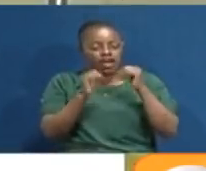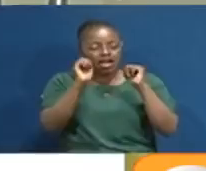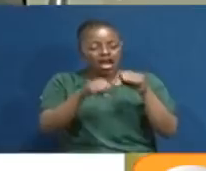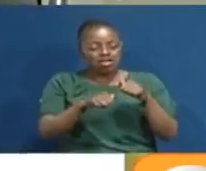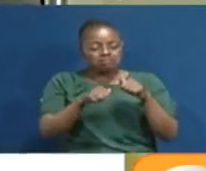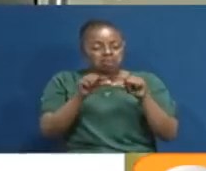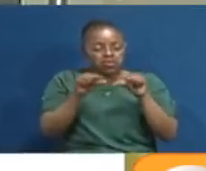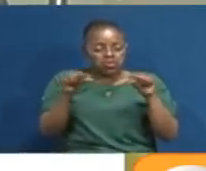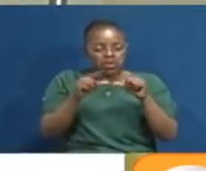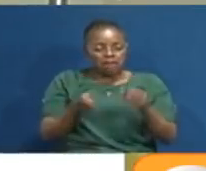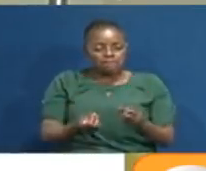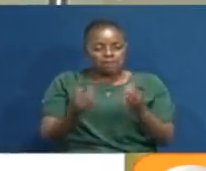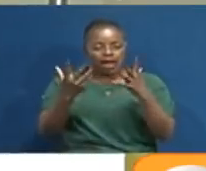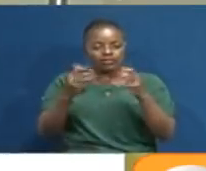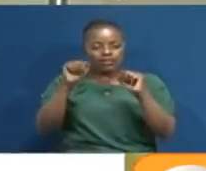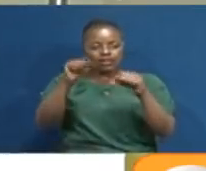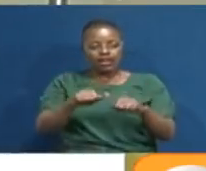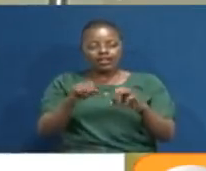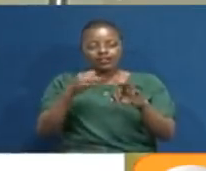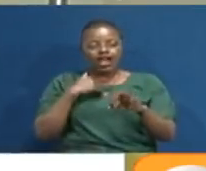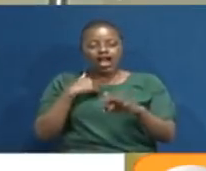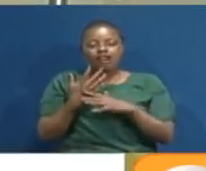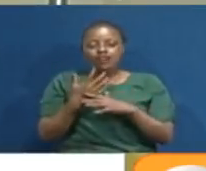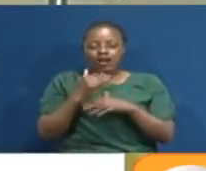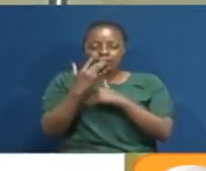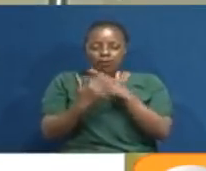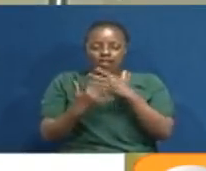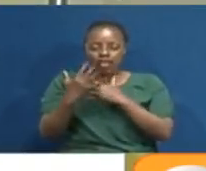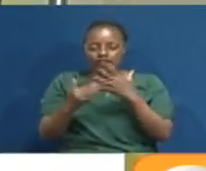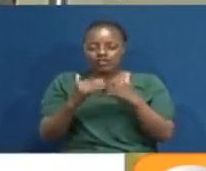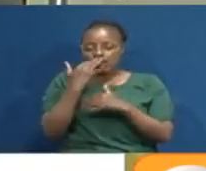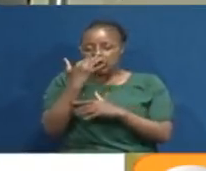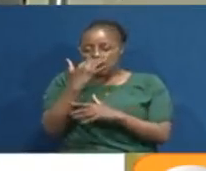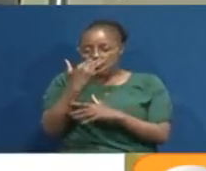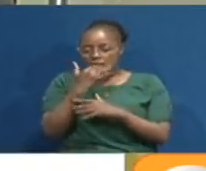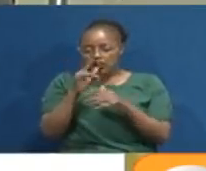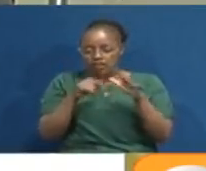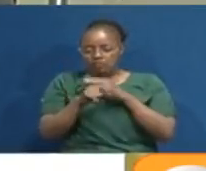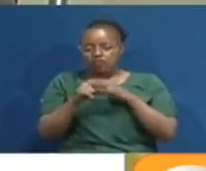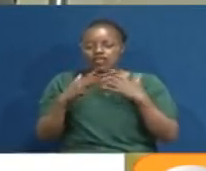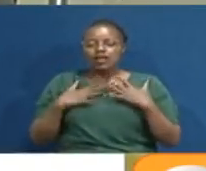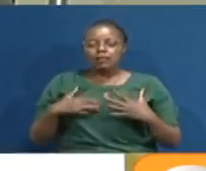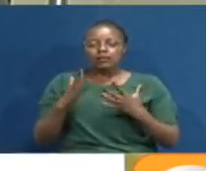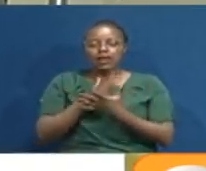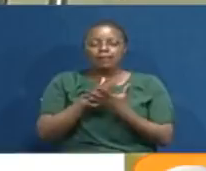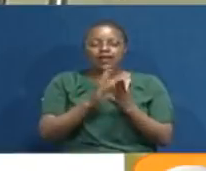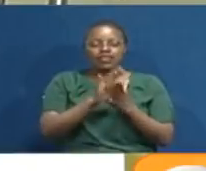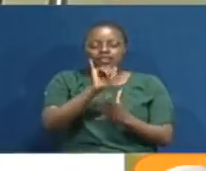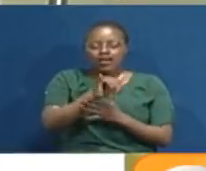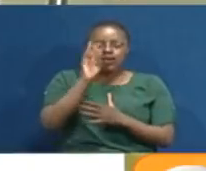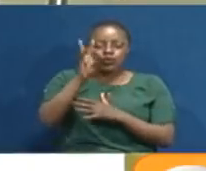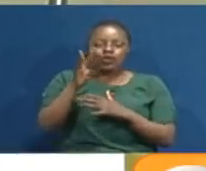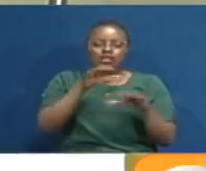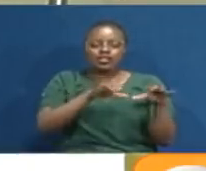burst. If that happens, then there's a leakage of blood. The oxygen that is carried in the blood doesn't get into the organ, and that organ will suffer